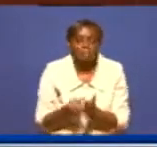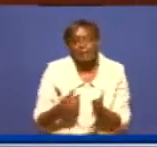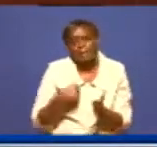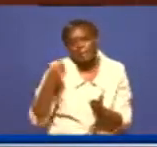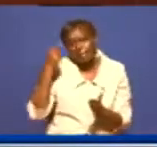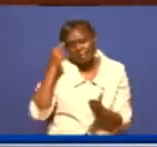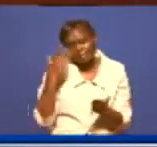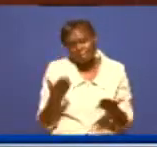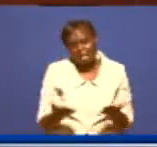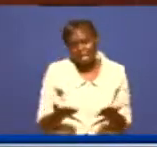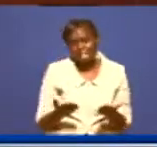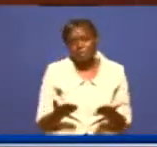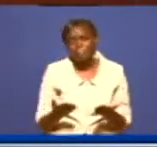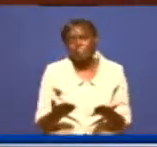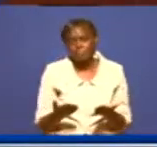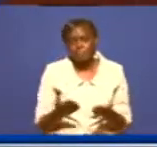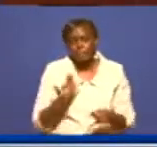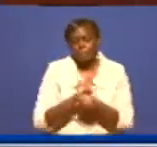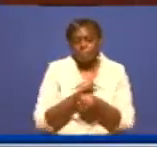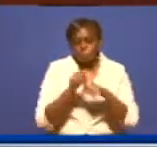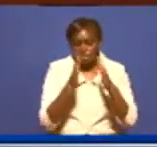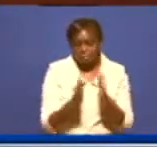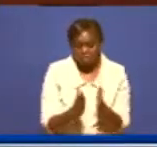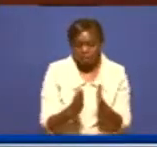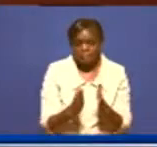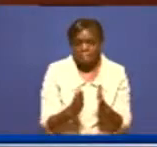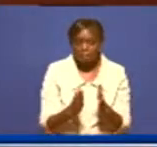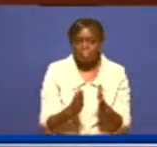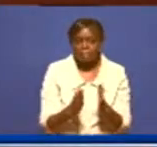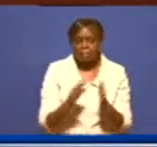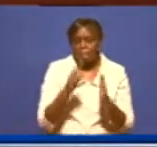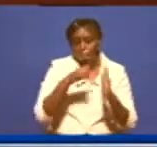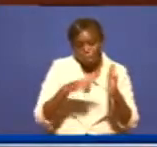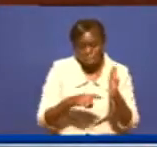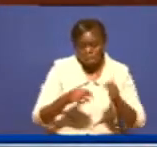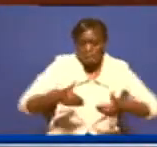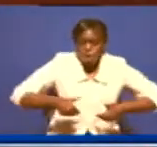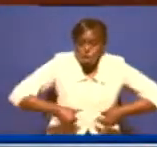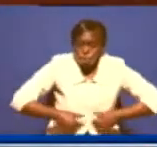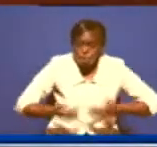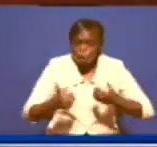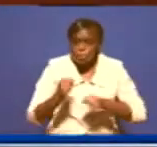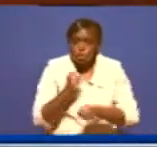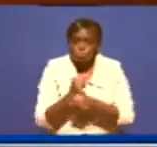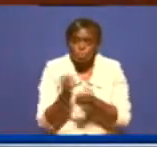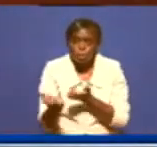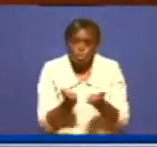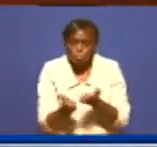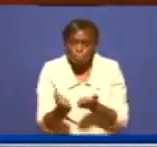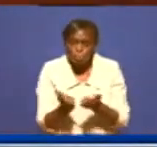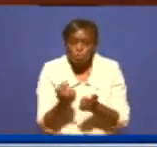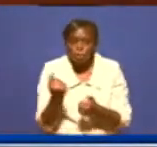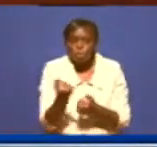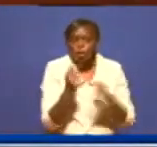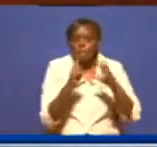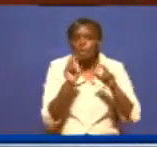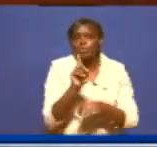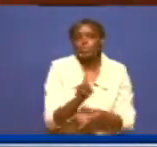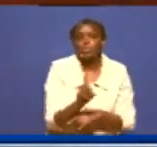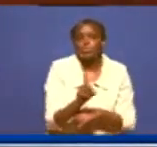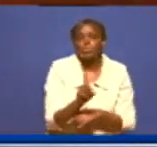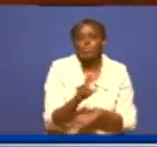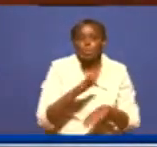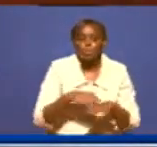what the majority leader needs to look at, because most young people cannot do business because of only one issue, what we call